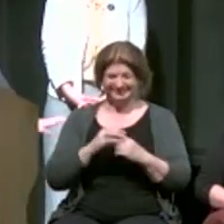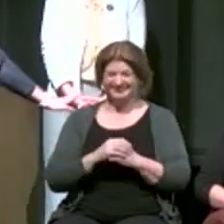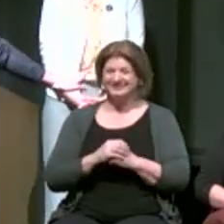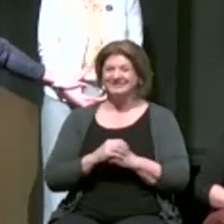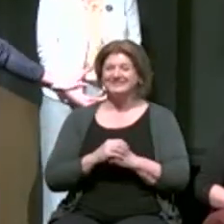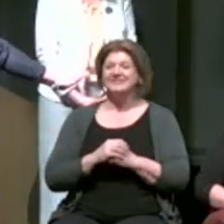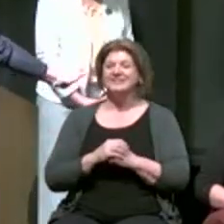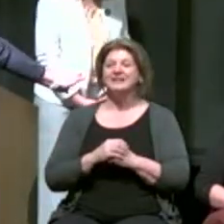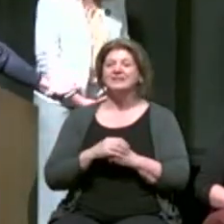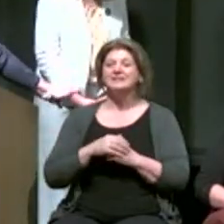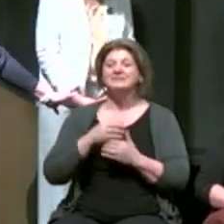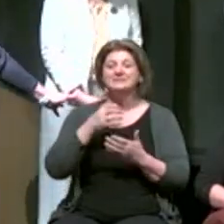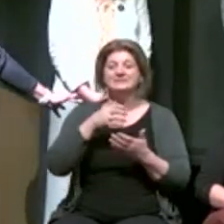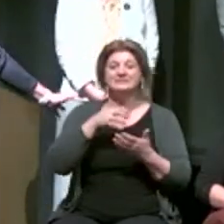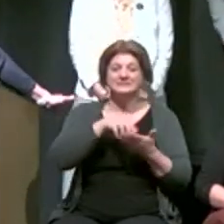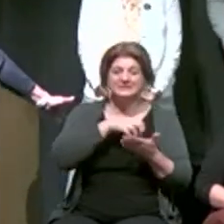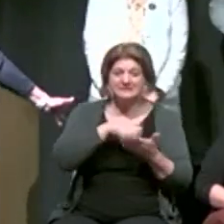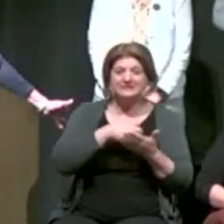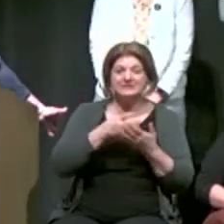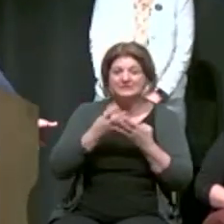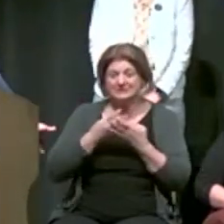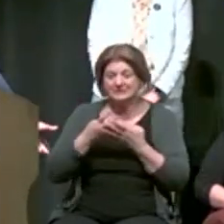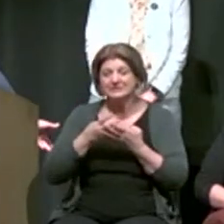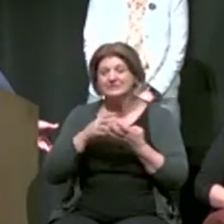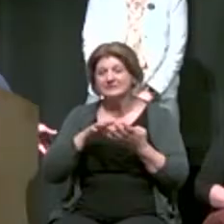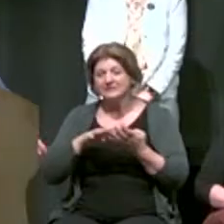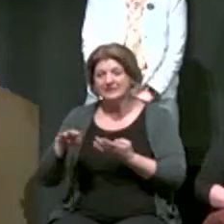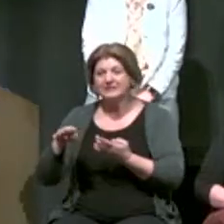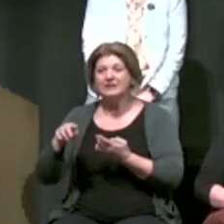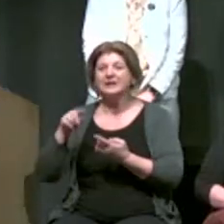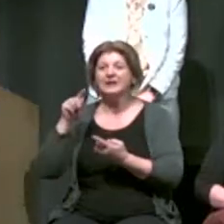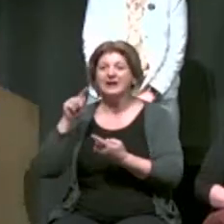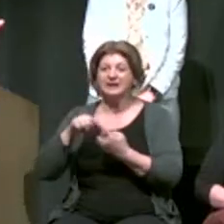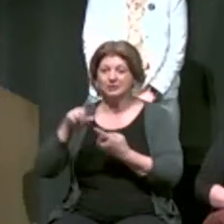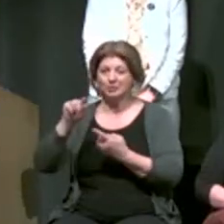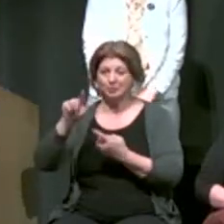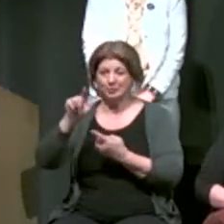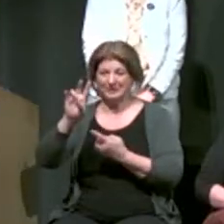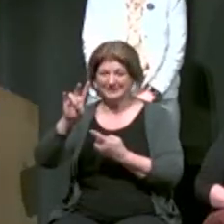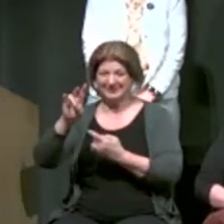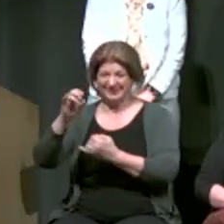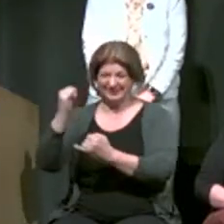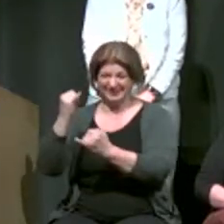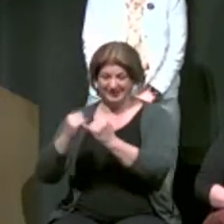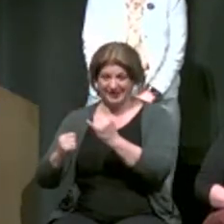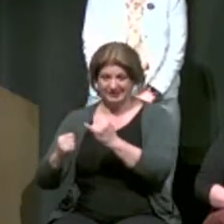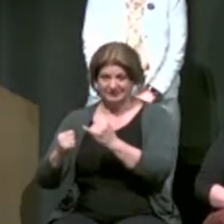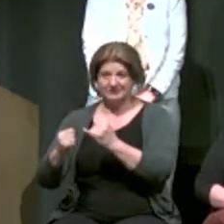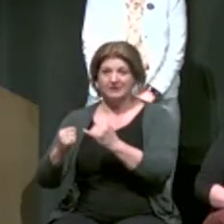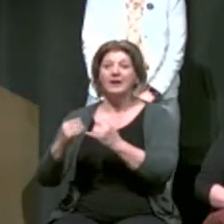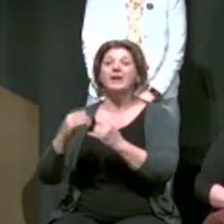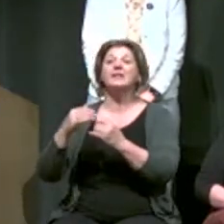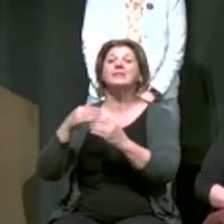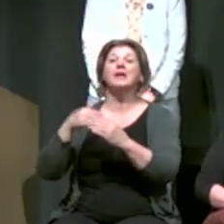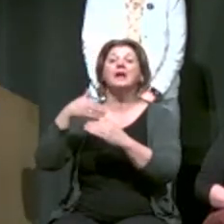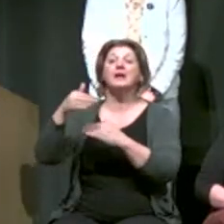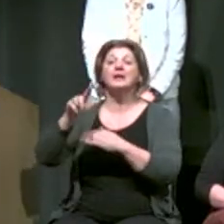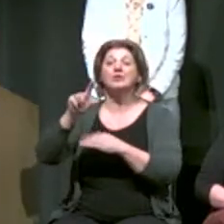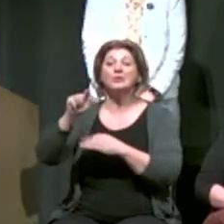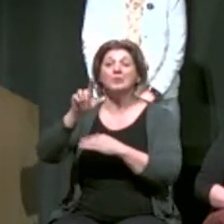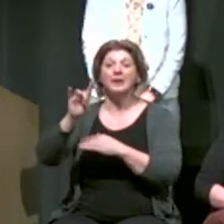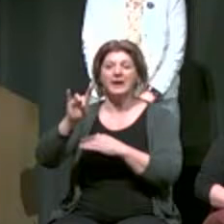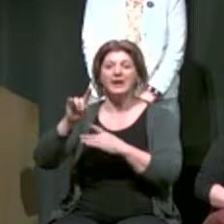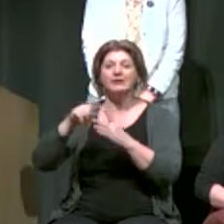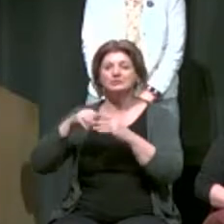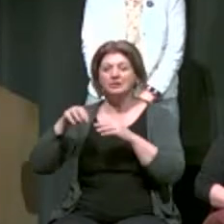So the sediment dredging will occur through the end of 2027, and they'll be working on their restoration in 2028. So